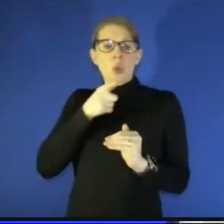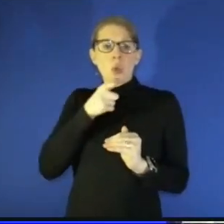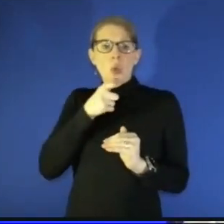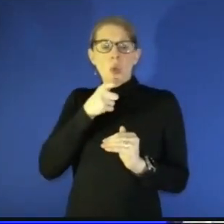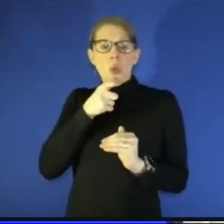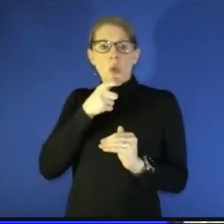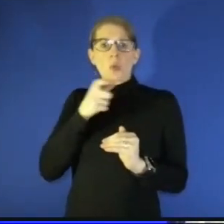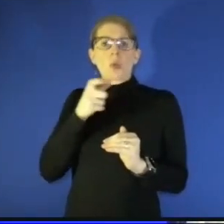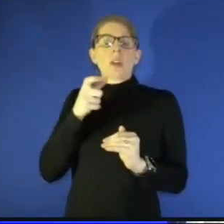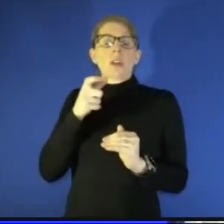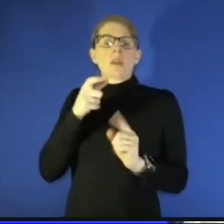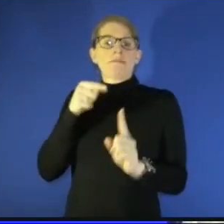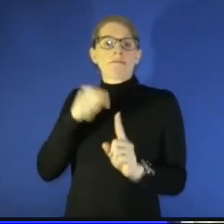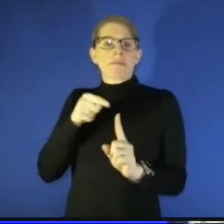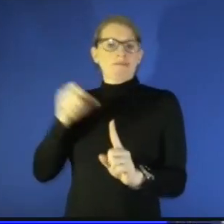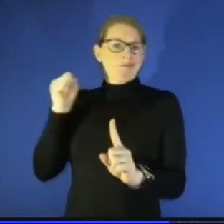with